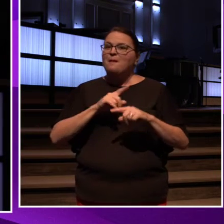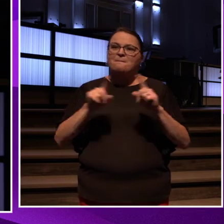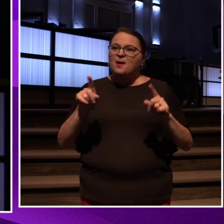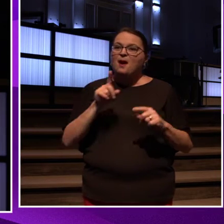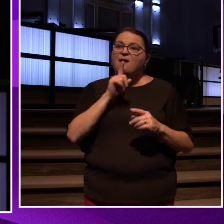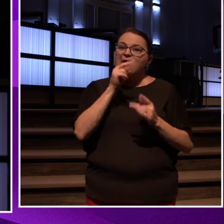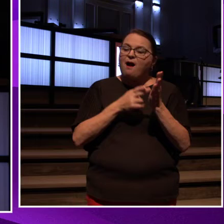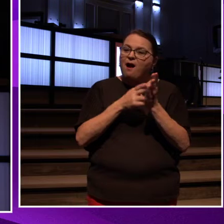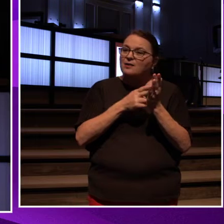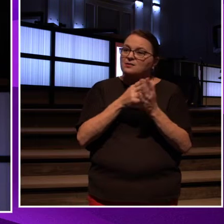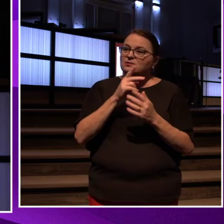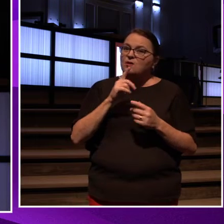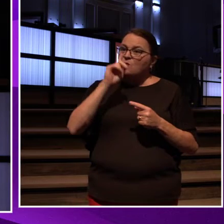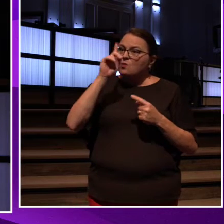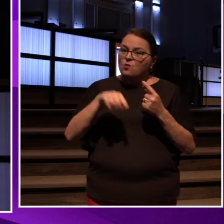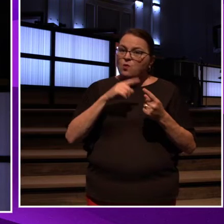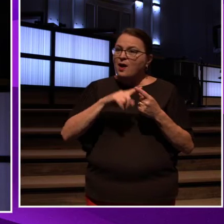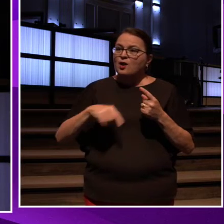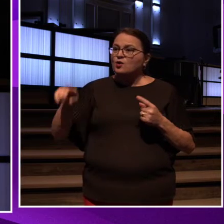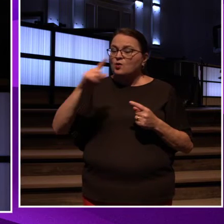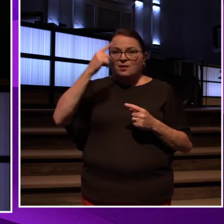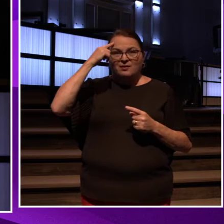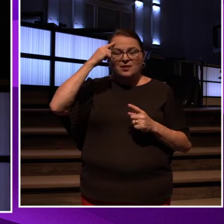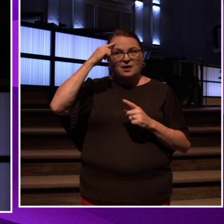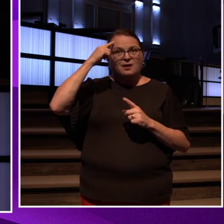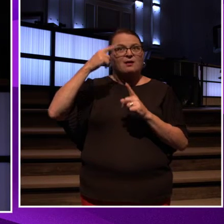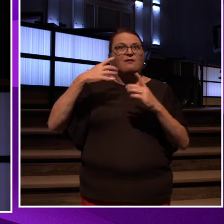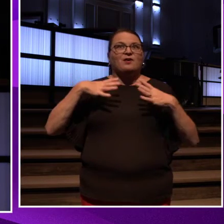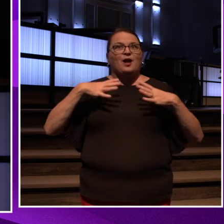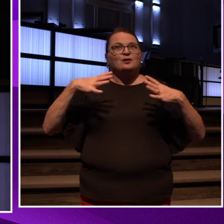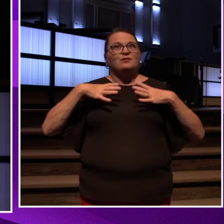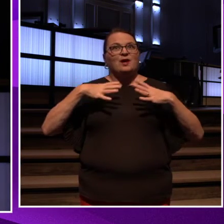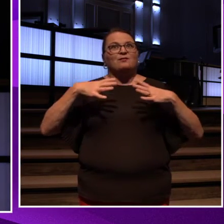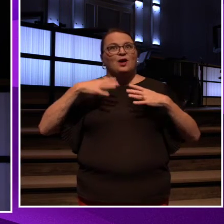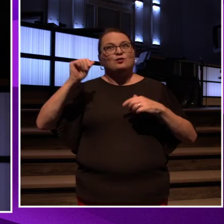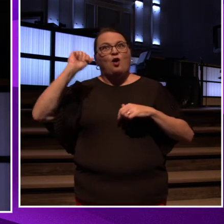of it is, when all you are is vacation, there's a big problem.